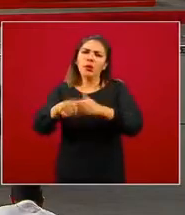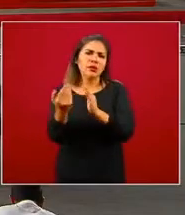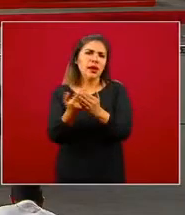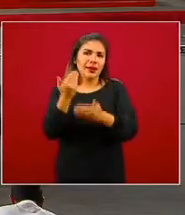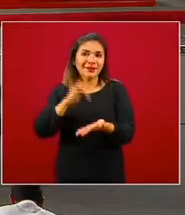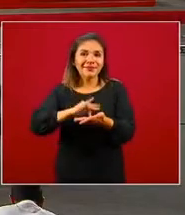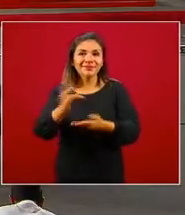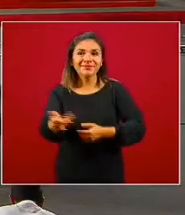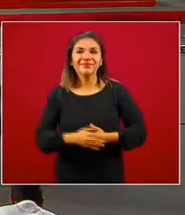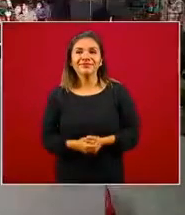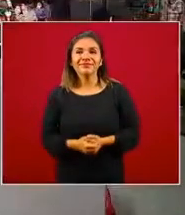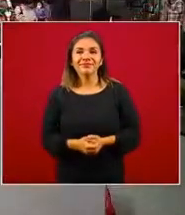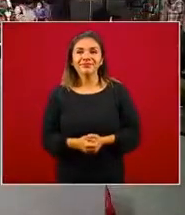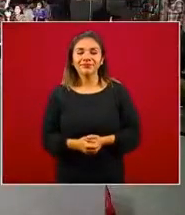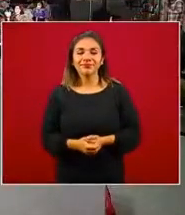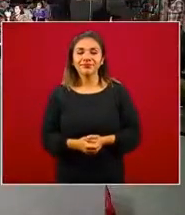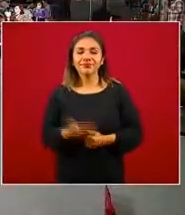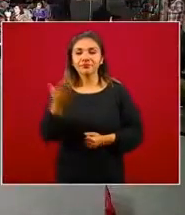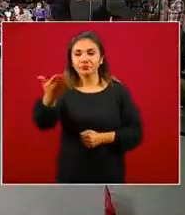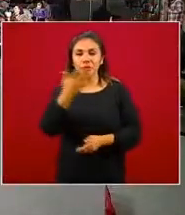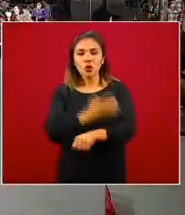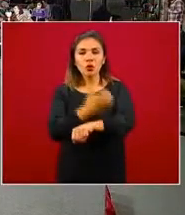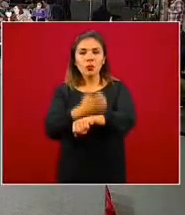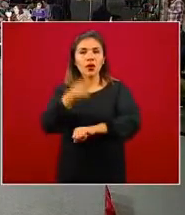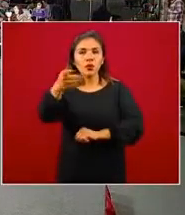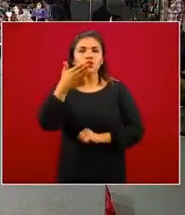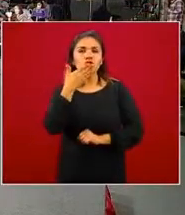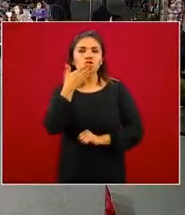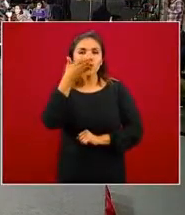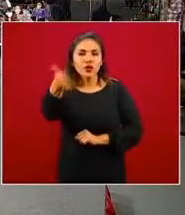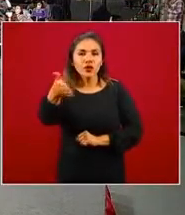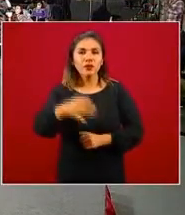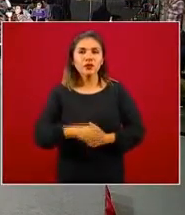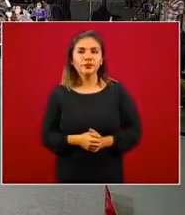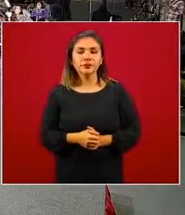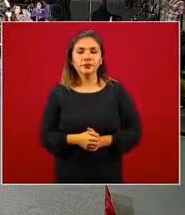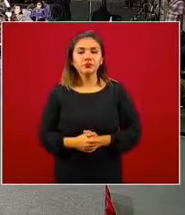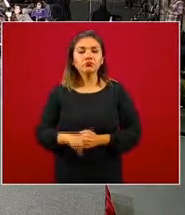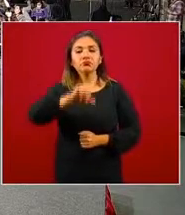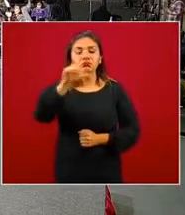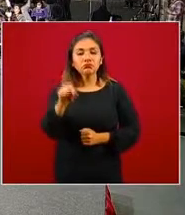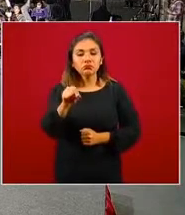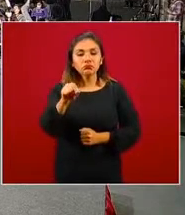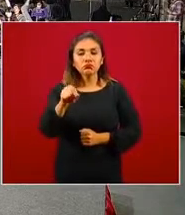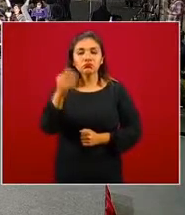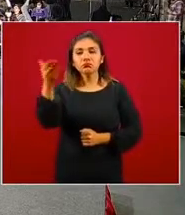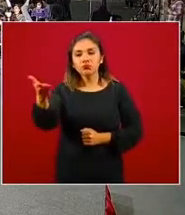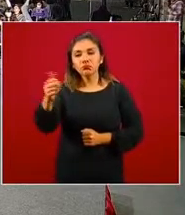as they go forward. Thank you. Over here, you from Sonora.